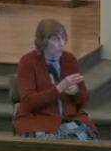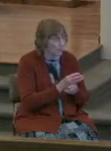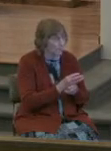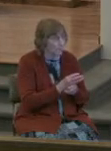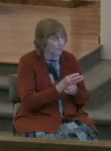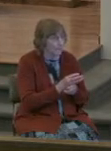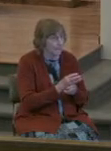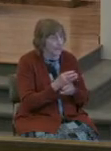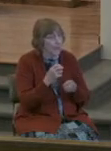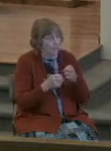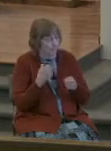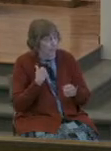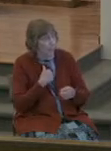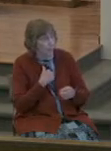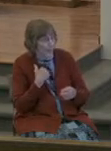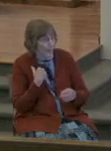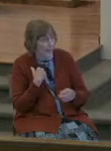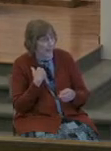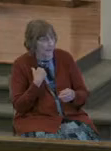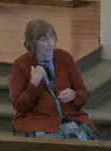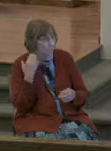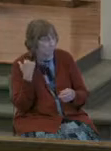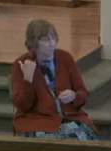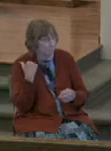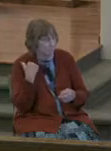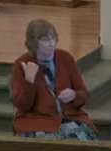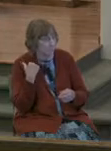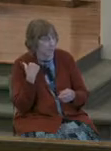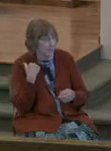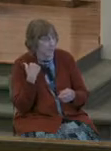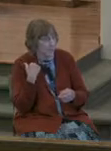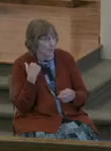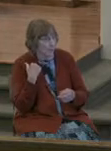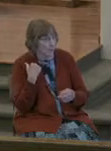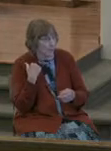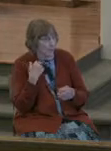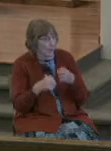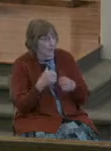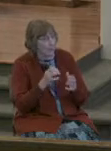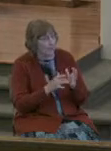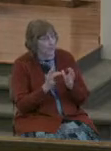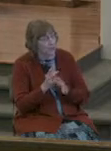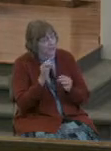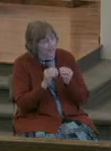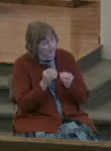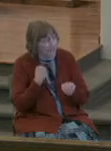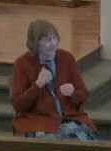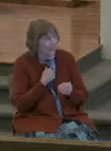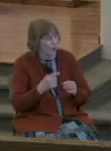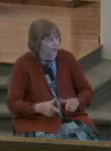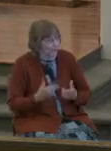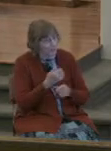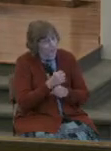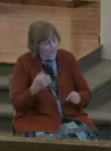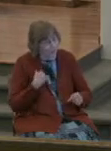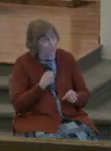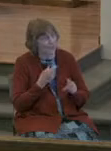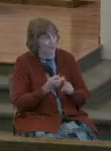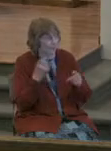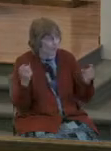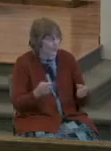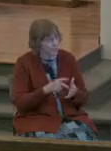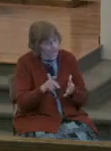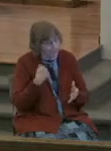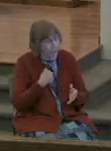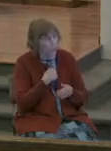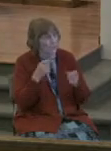problem that we had, the same problem that Jesus fixed in our lives to save us from our sin, that paid for our